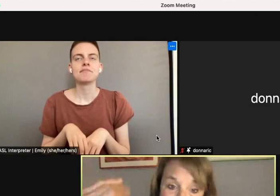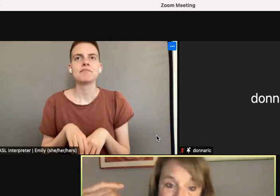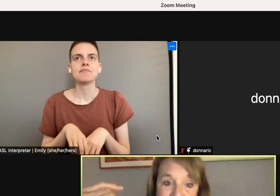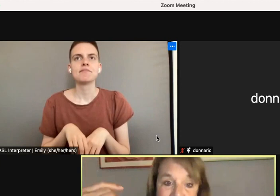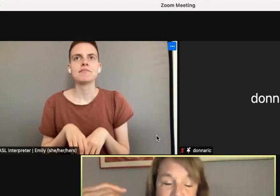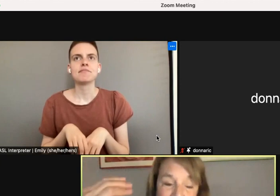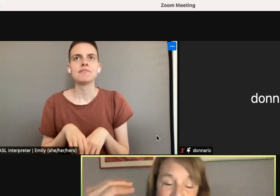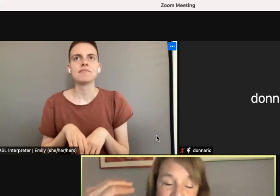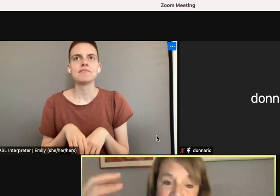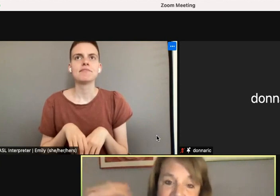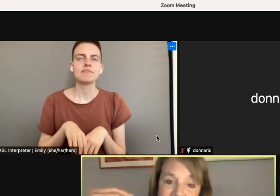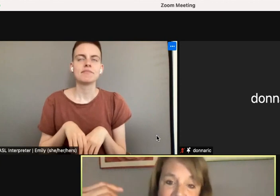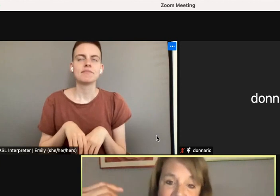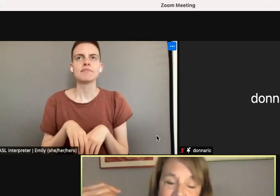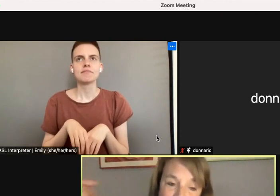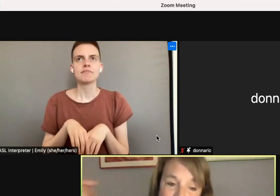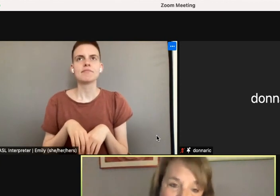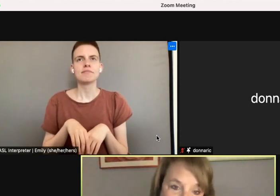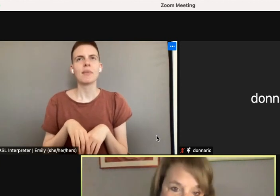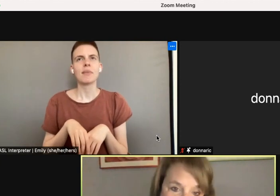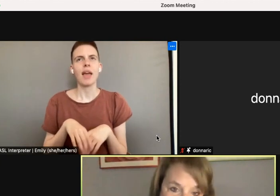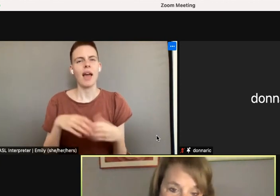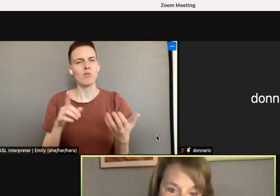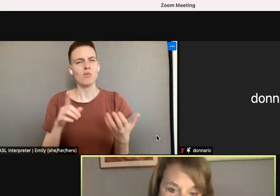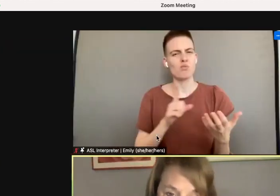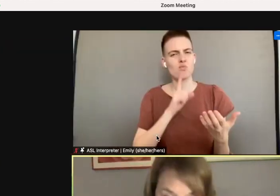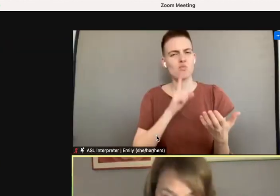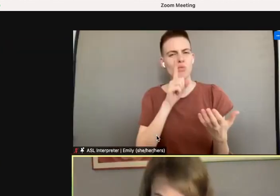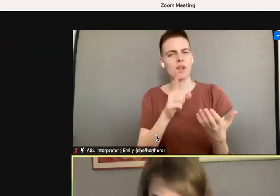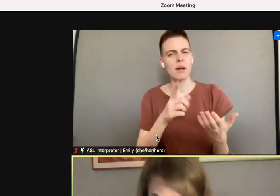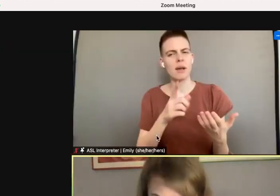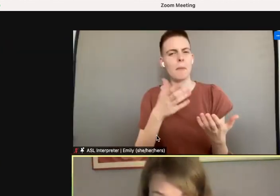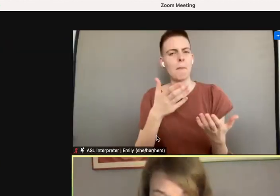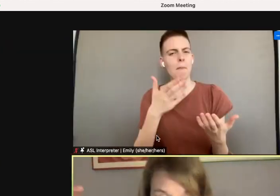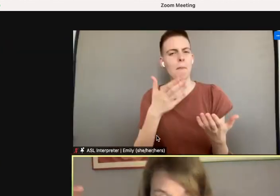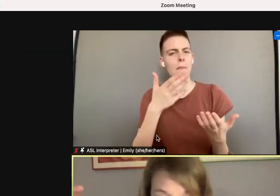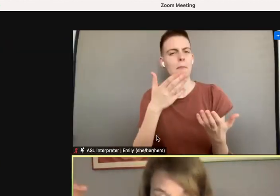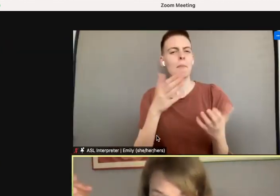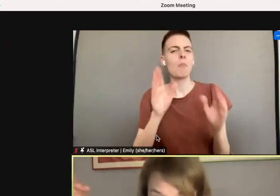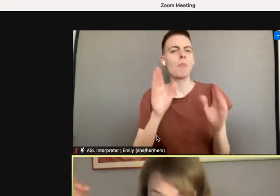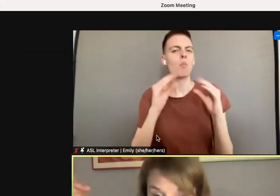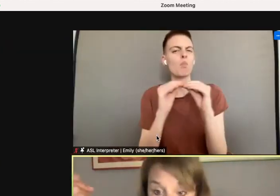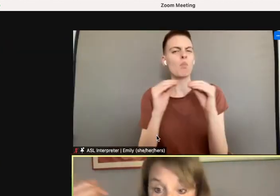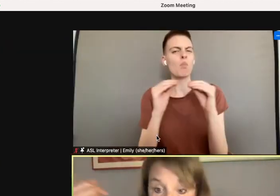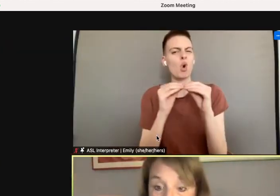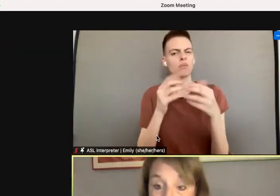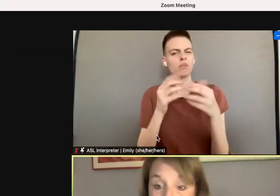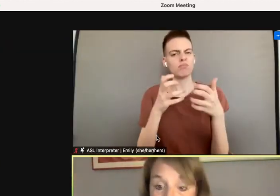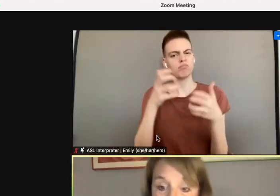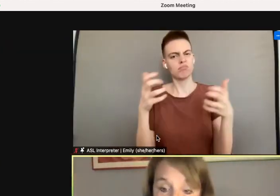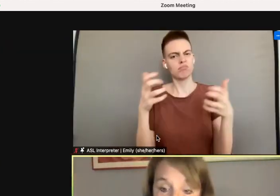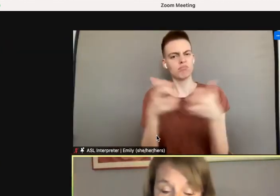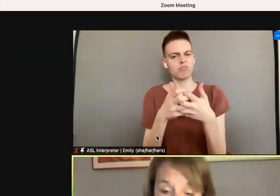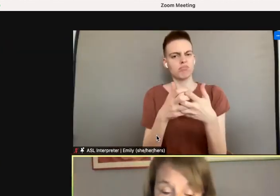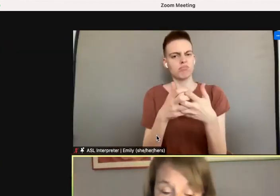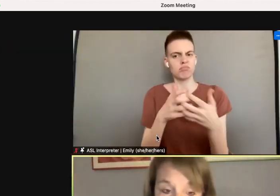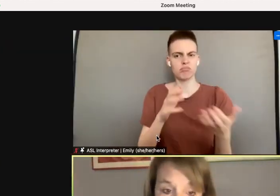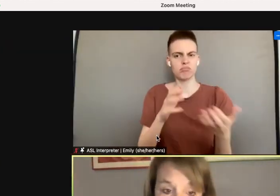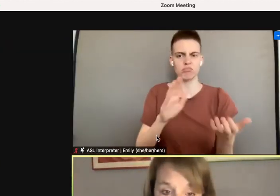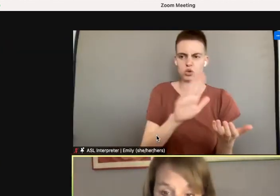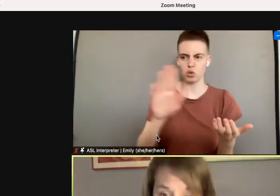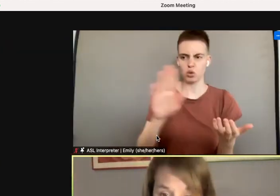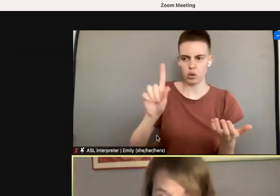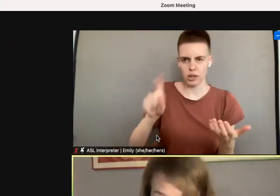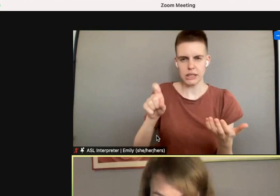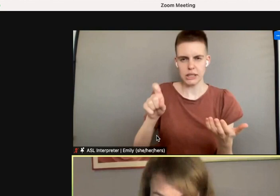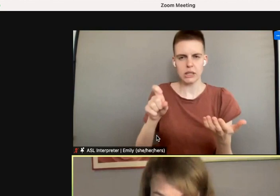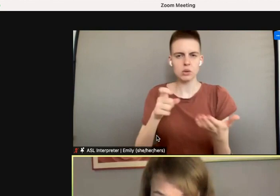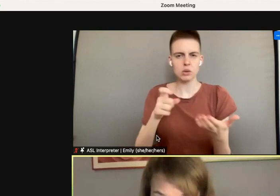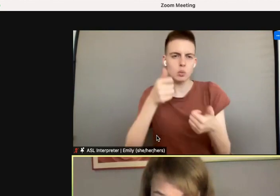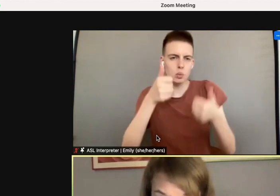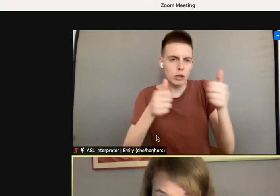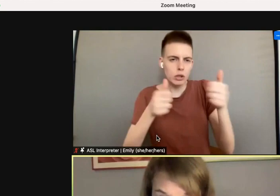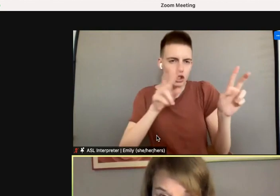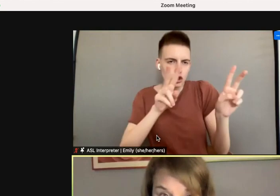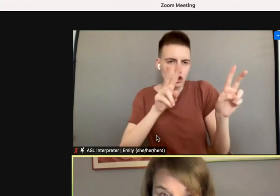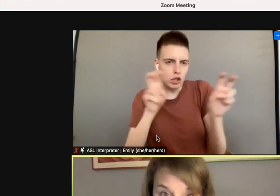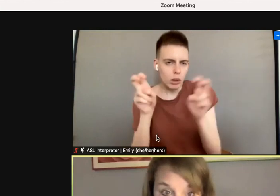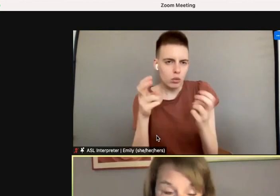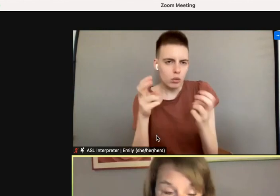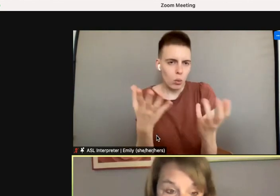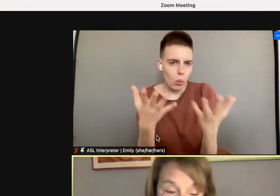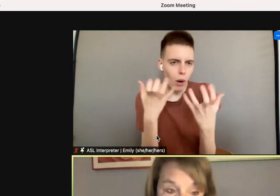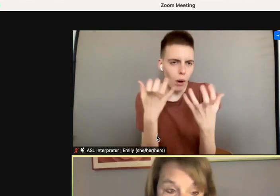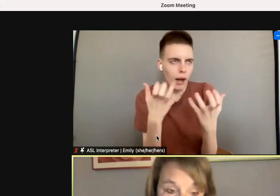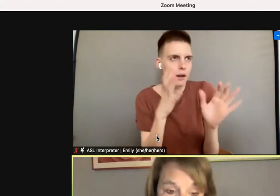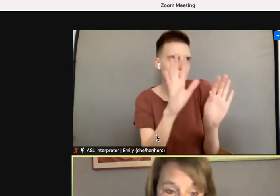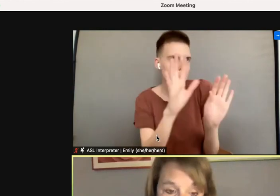I guess you can sort of pick the things that are most important for you, which reminds me that I want to say that tomorrow I'll be talking about